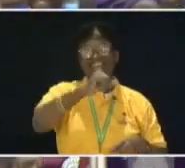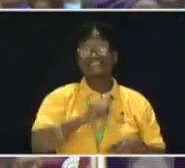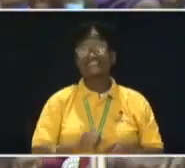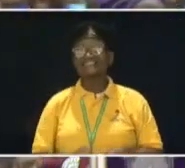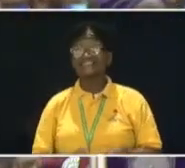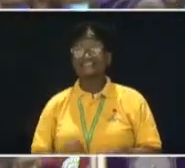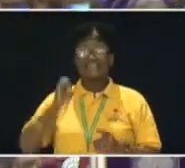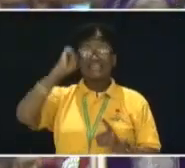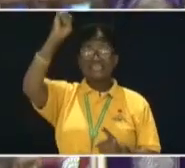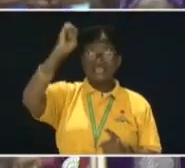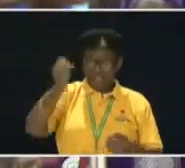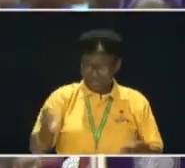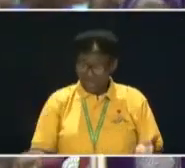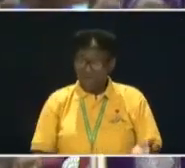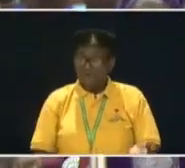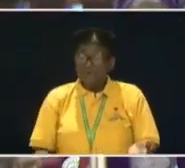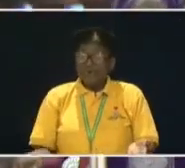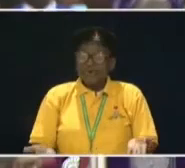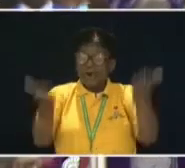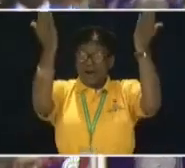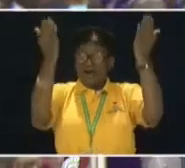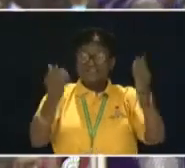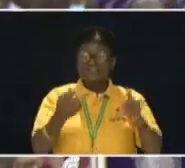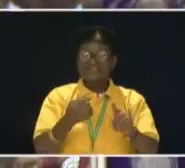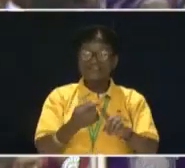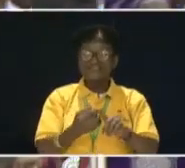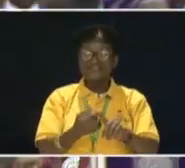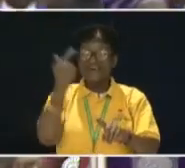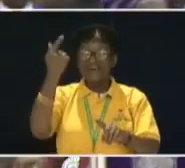He rose from the dead.